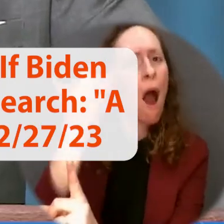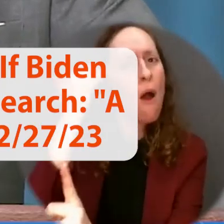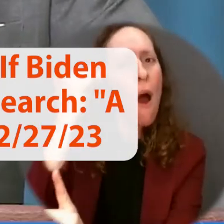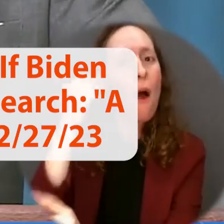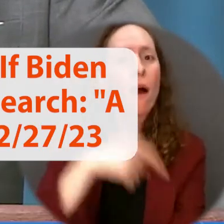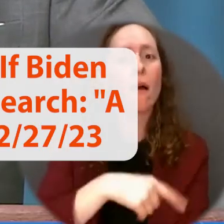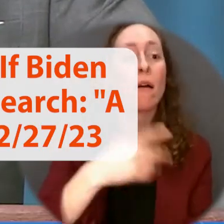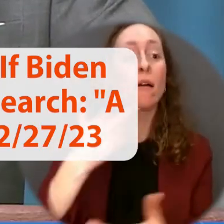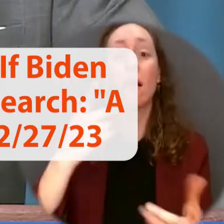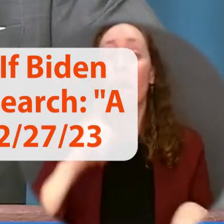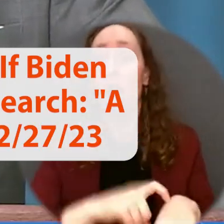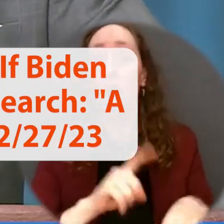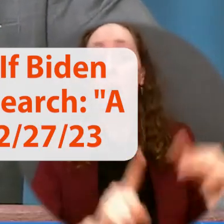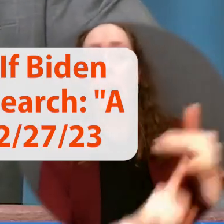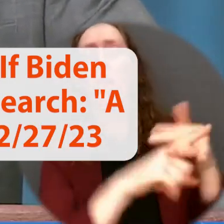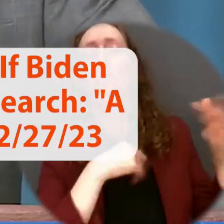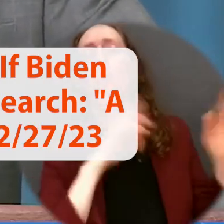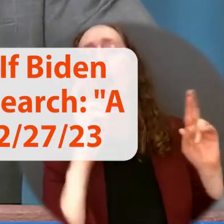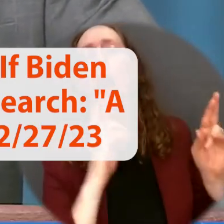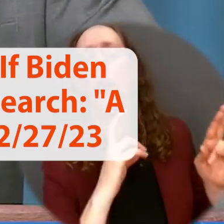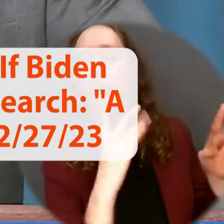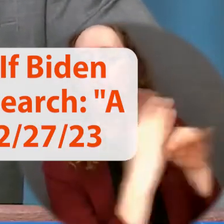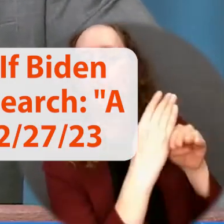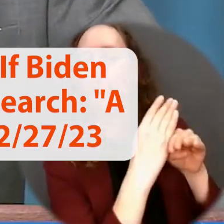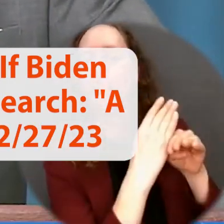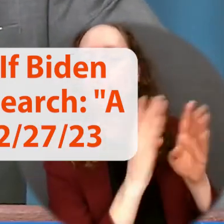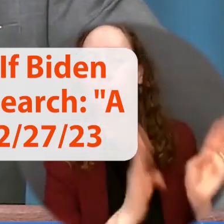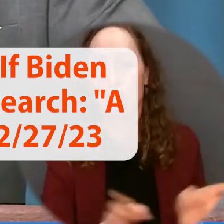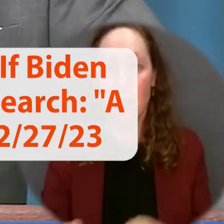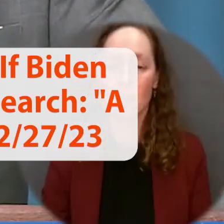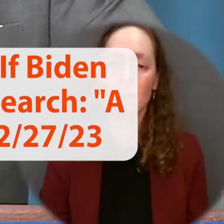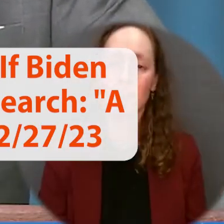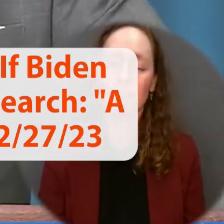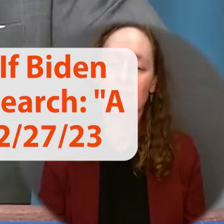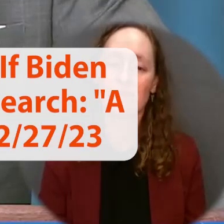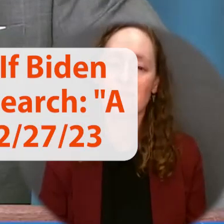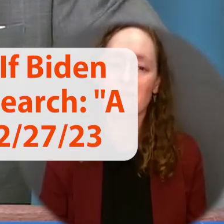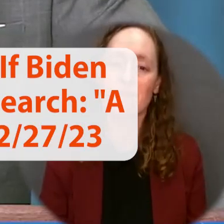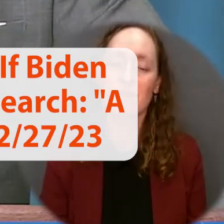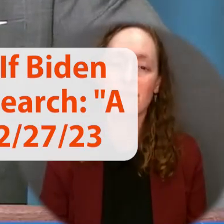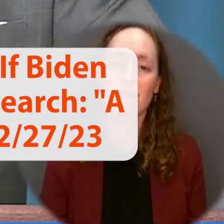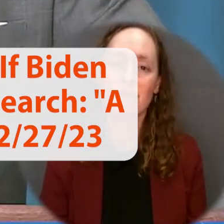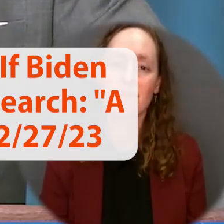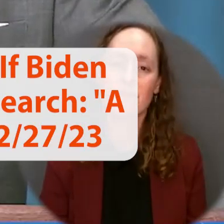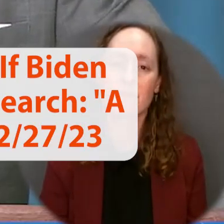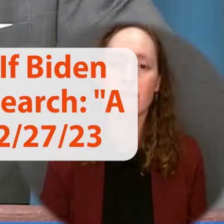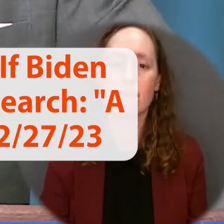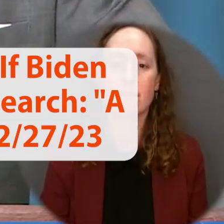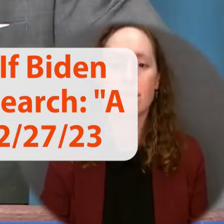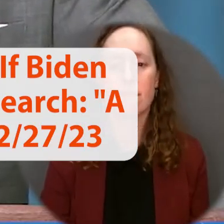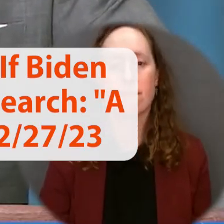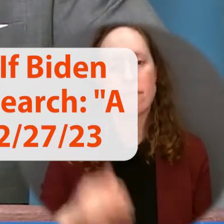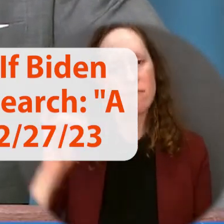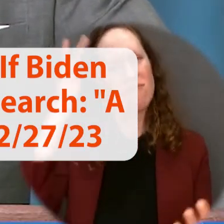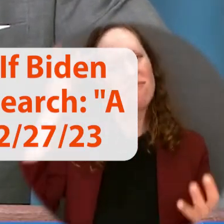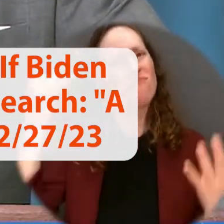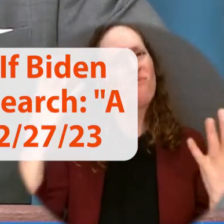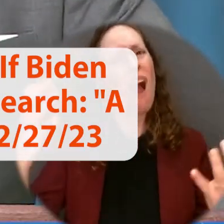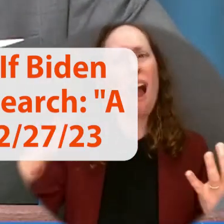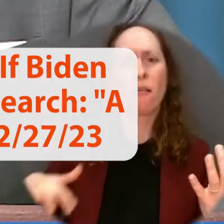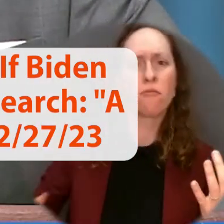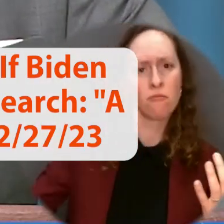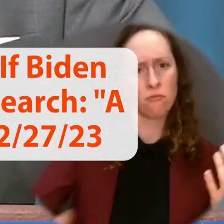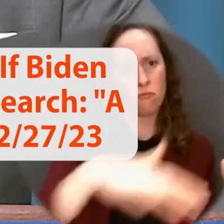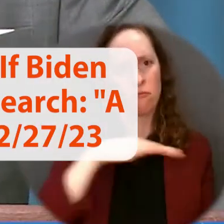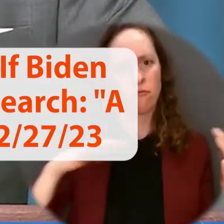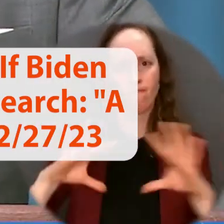believes, and this is why he wants the whole of government effort here to understand it, that research has to be done, it must